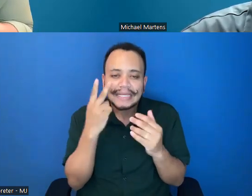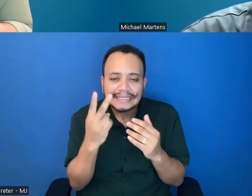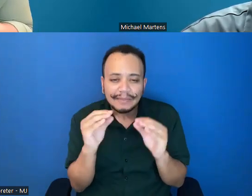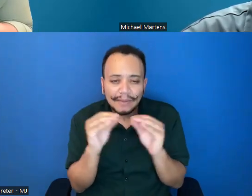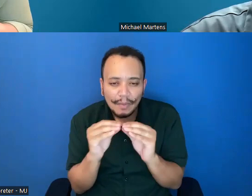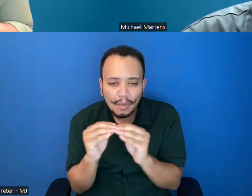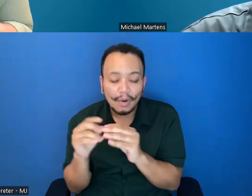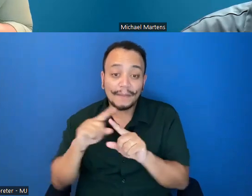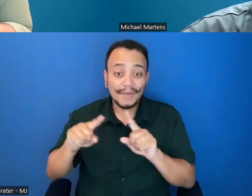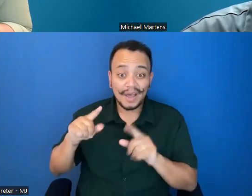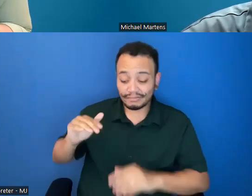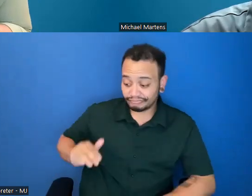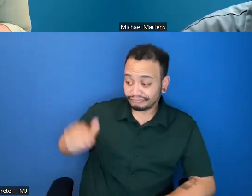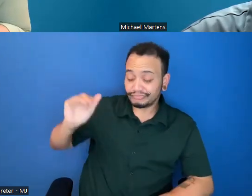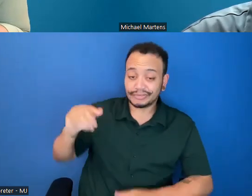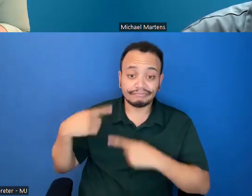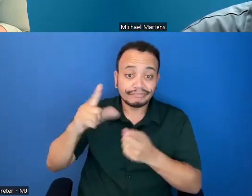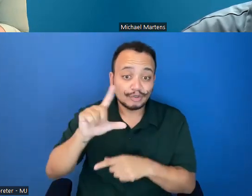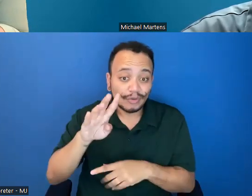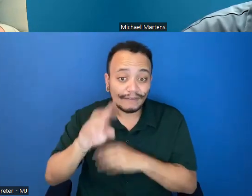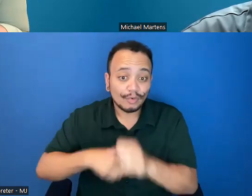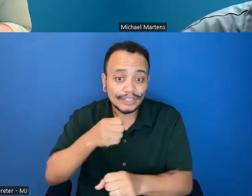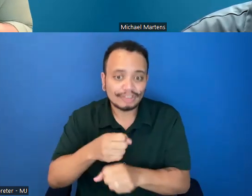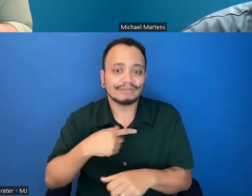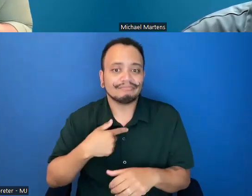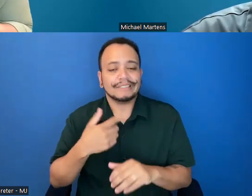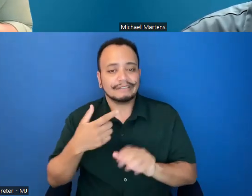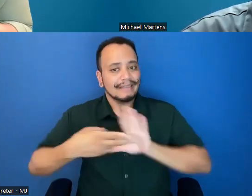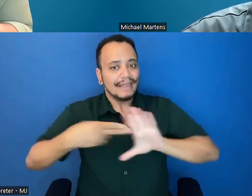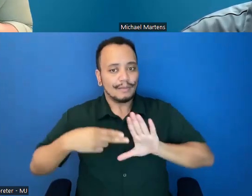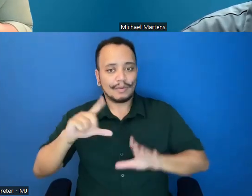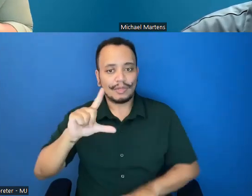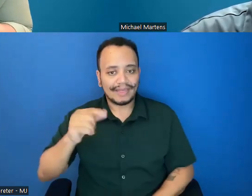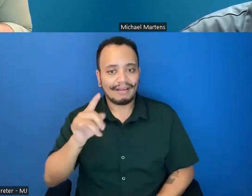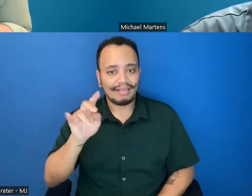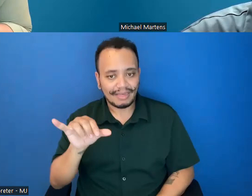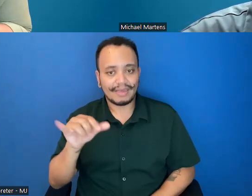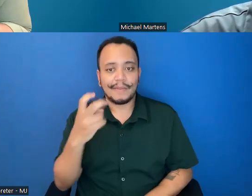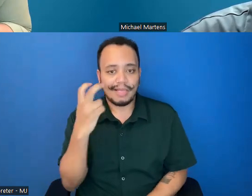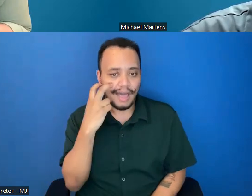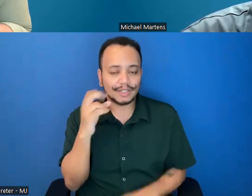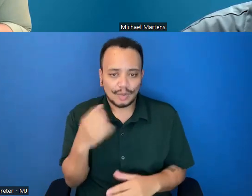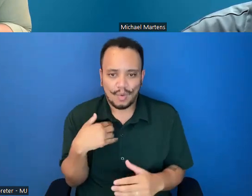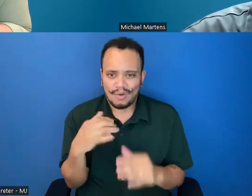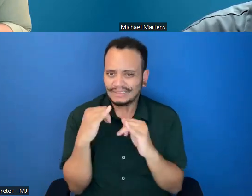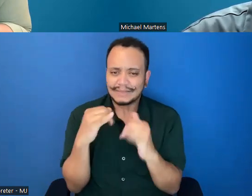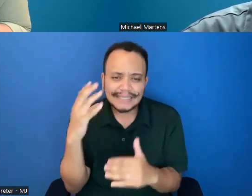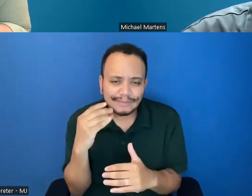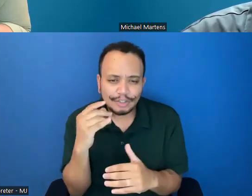can certainly relate with the challenges faced by blind individuals. It's my pleasure to be a part of today's